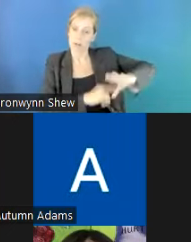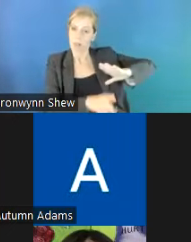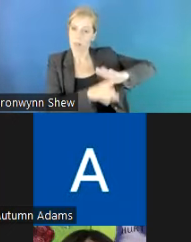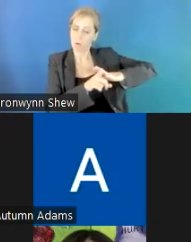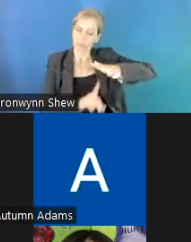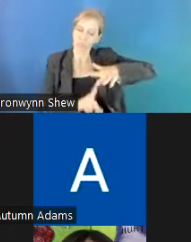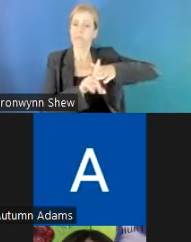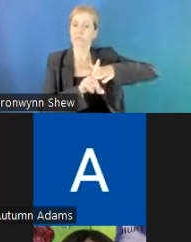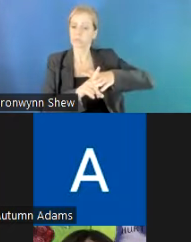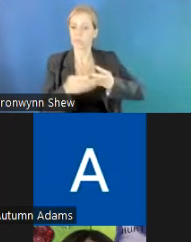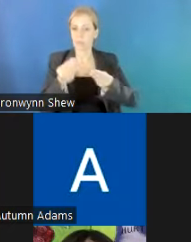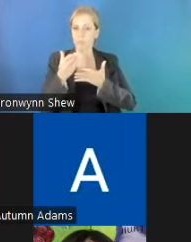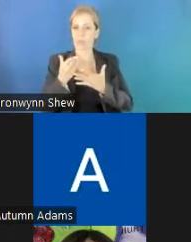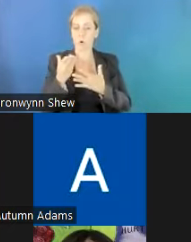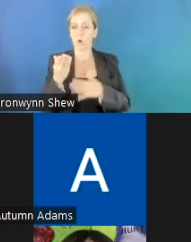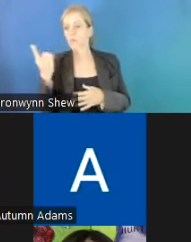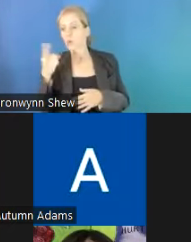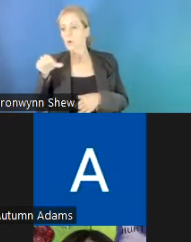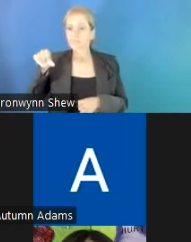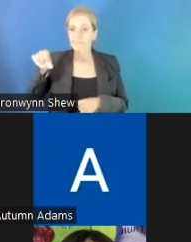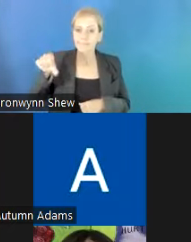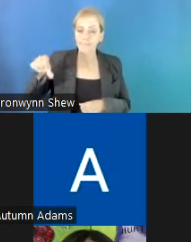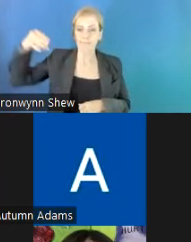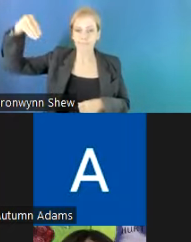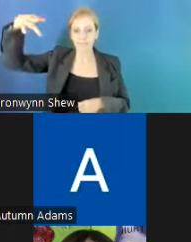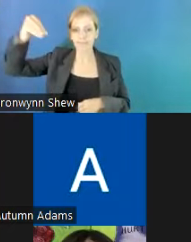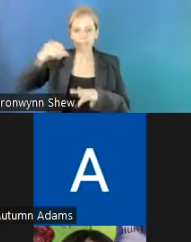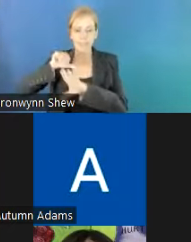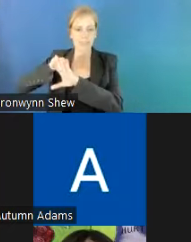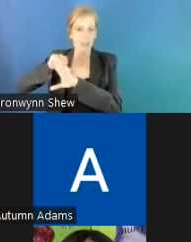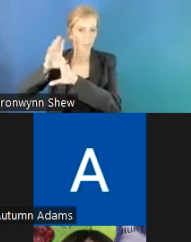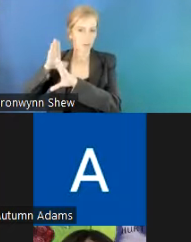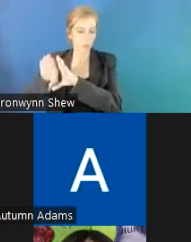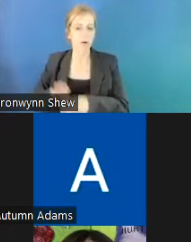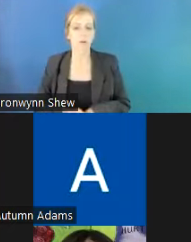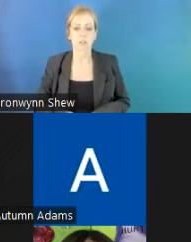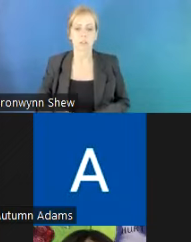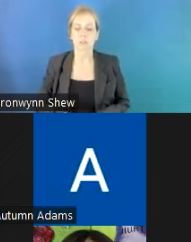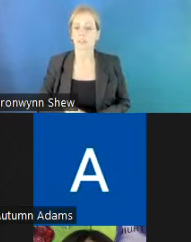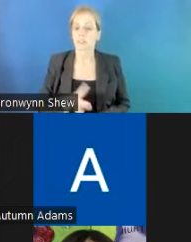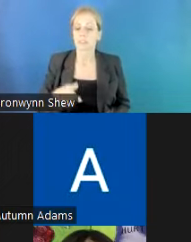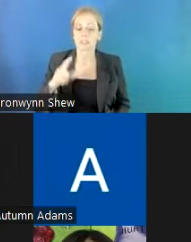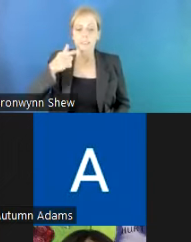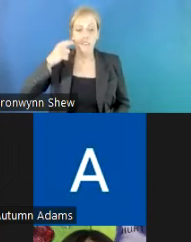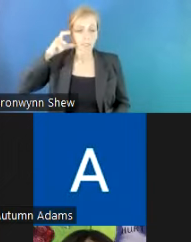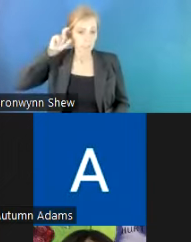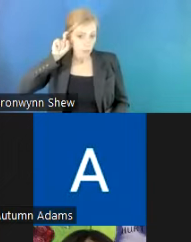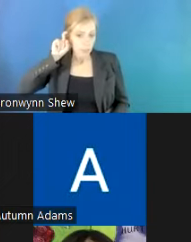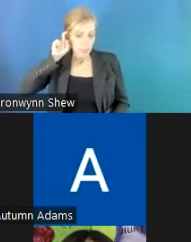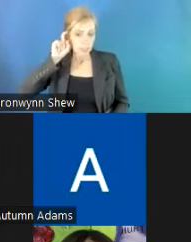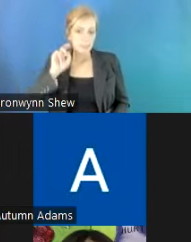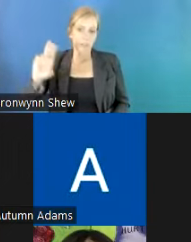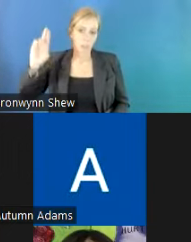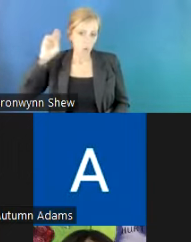If somebody rings the doorbell and the lights flash in the house, you know somebody's there. Hearing aids, cochlear implants, all of those type of things. All